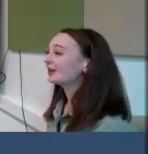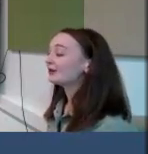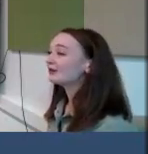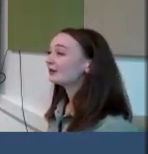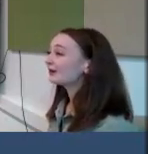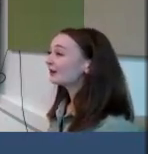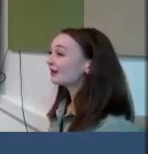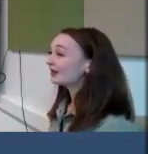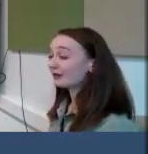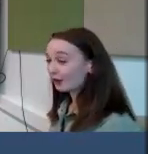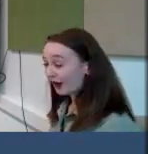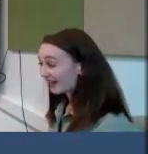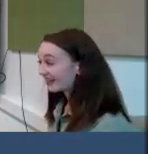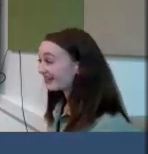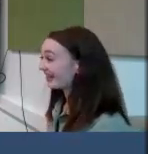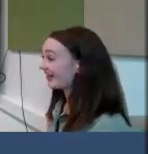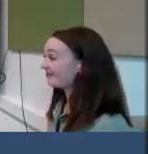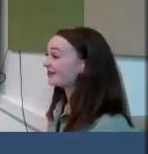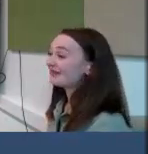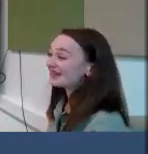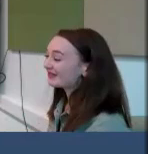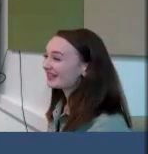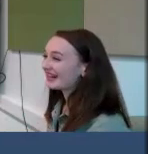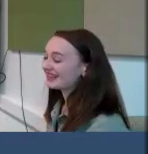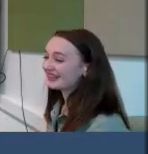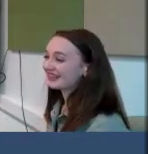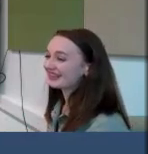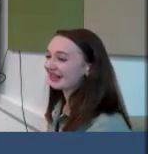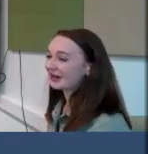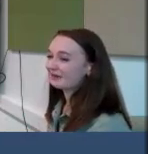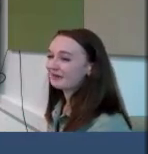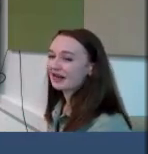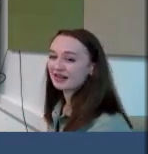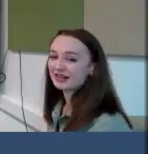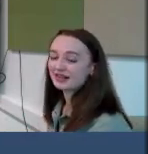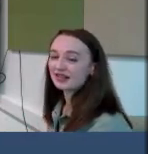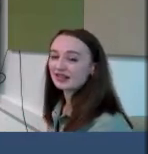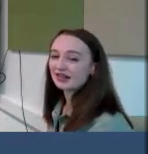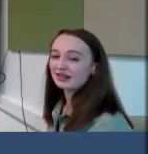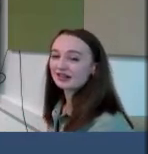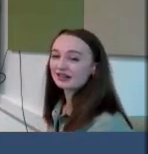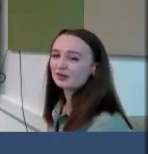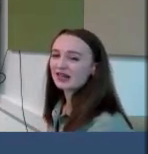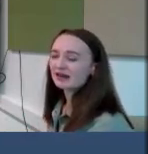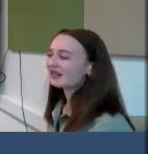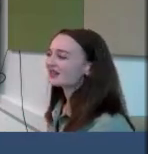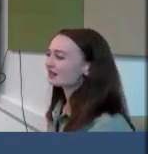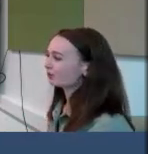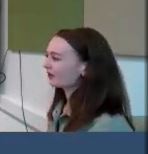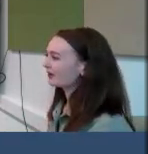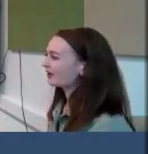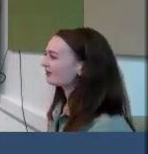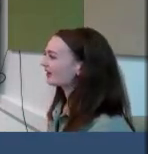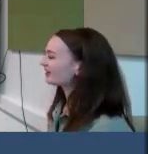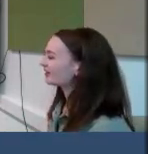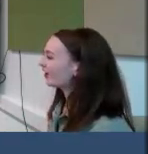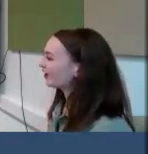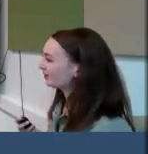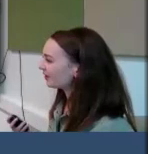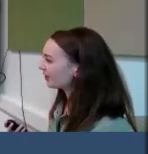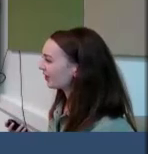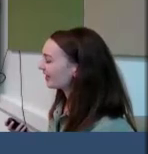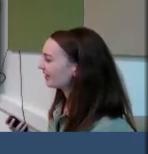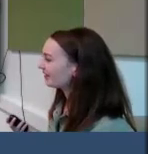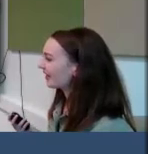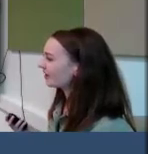person and you've tried, you've made some changes, and sometimes there's this worry that if they start